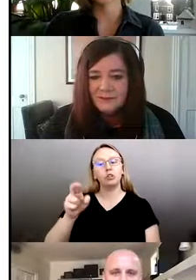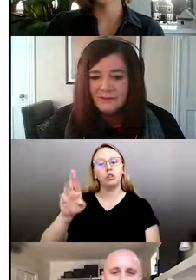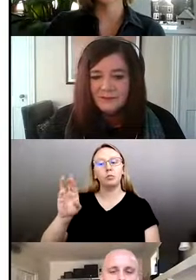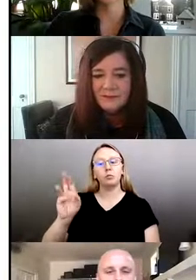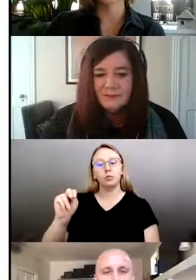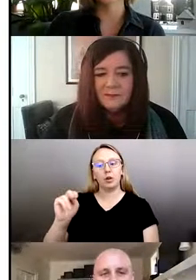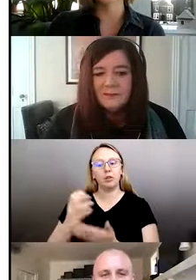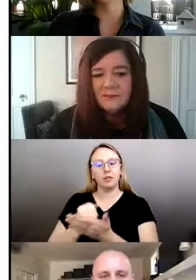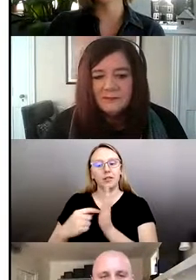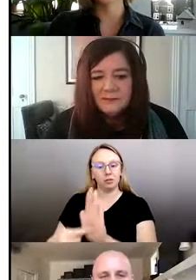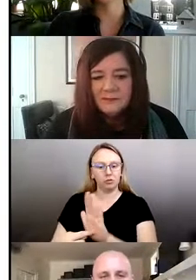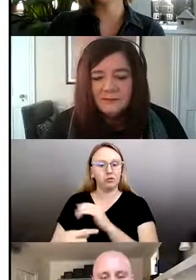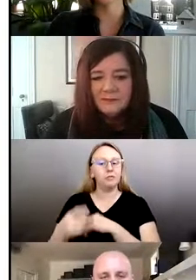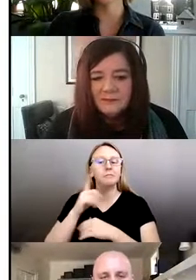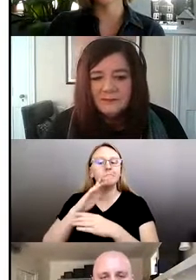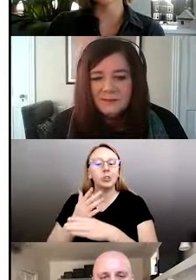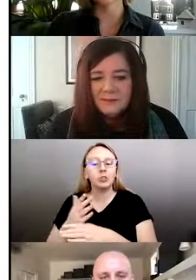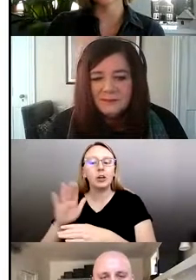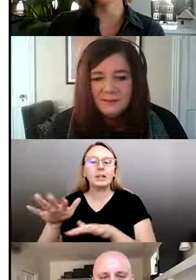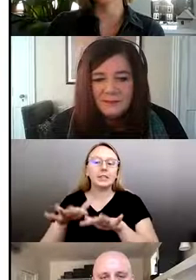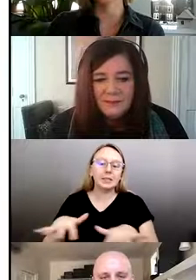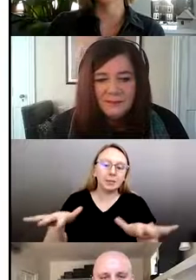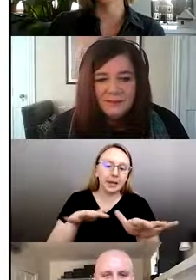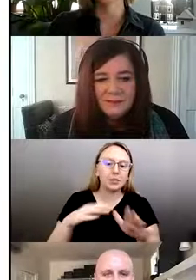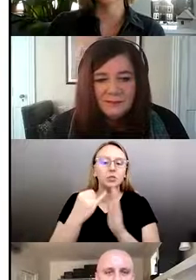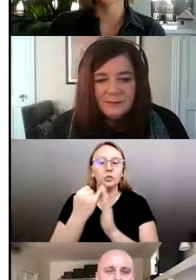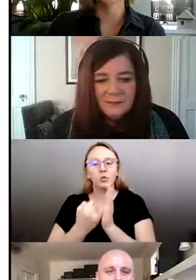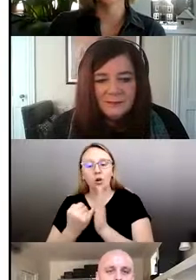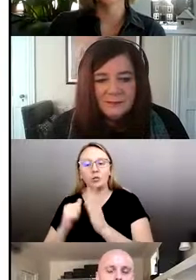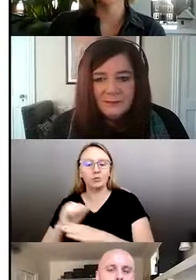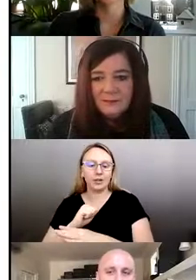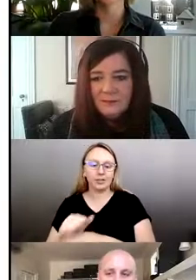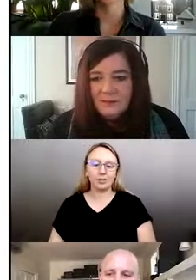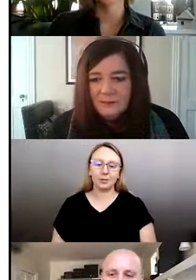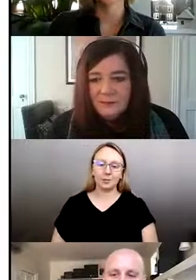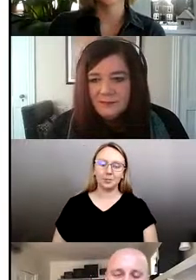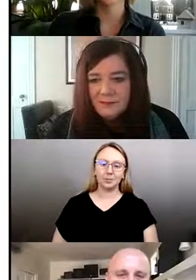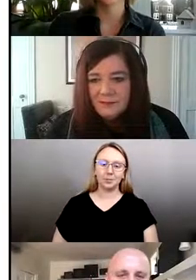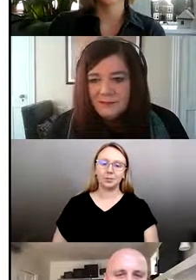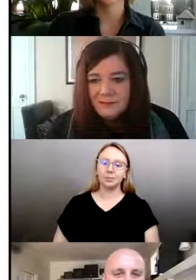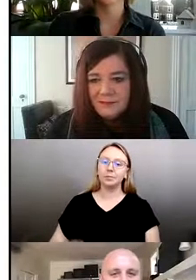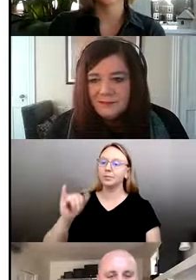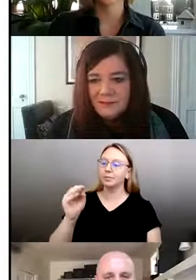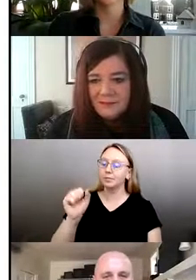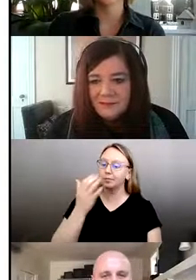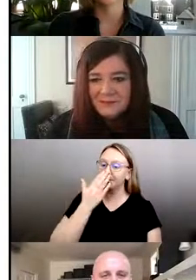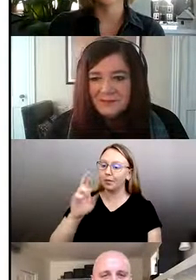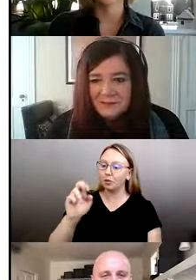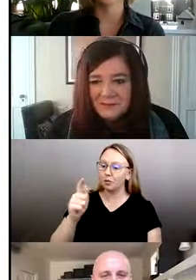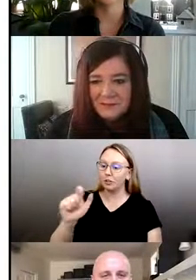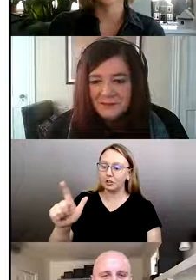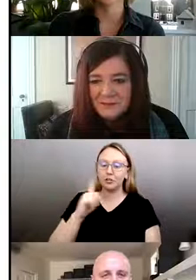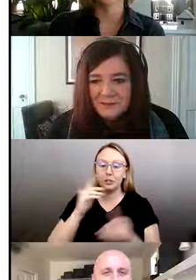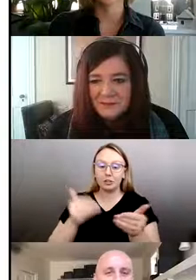his incredible collections, space, and art practice. Yeah, thank you, Rachel, for the introduction. And thank you, everybody at the